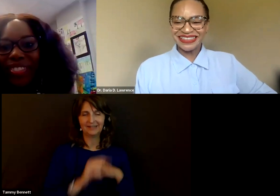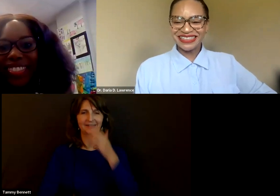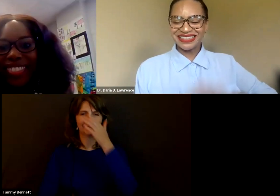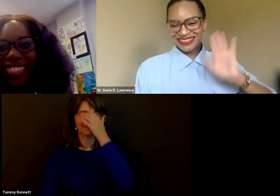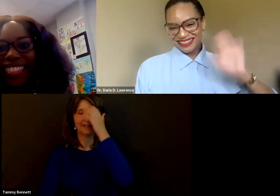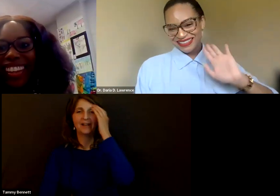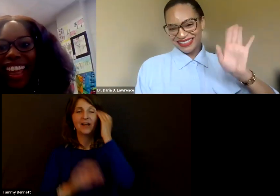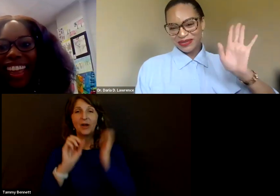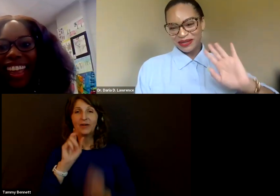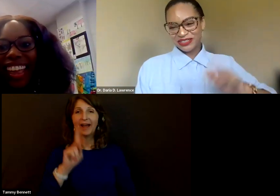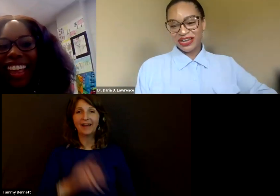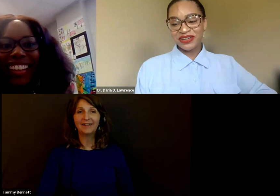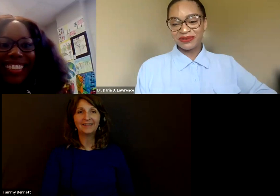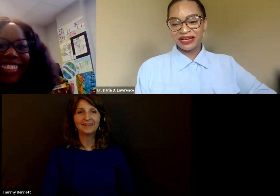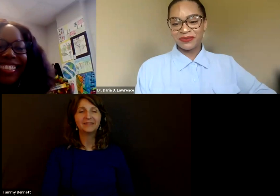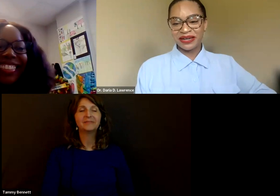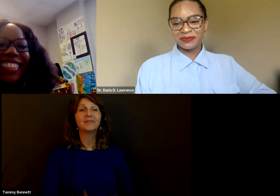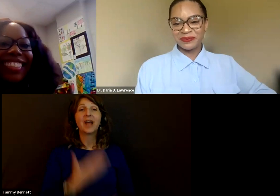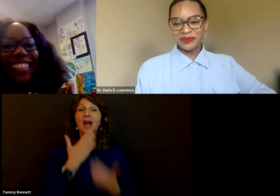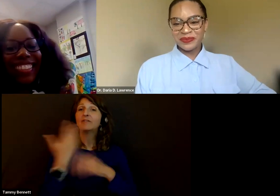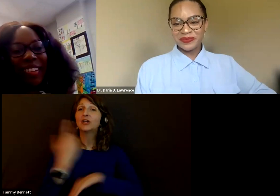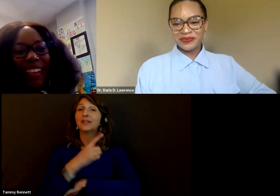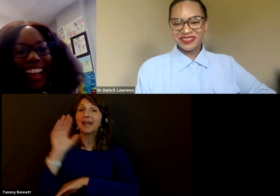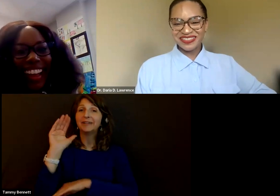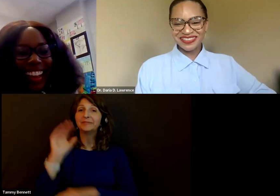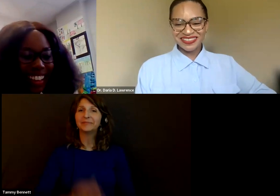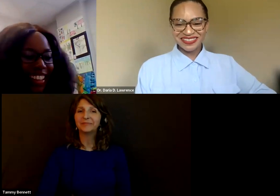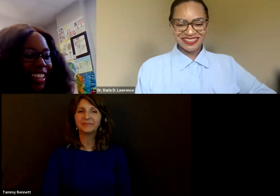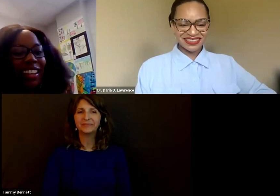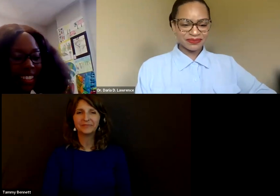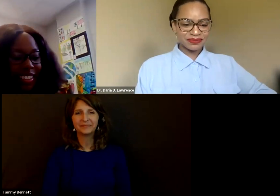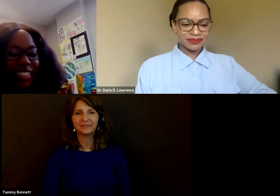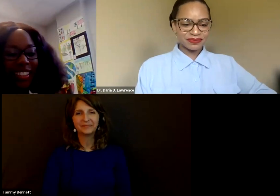right. It was a pleasure. Have a good one, everybody.